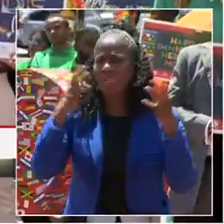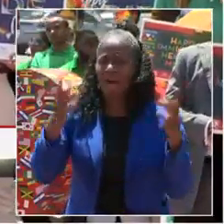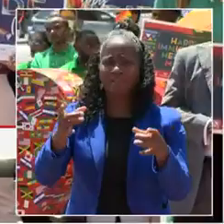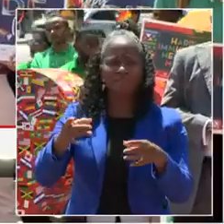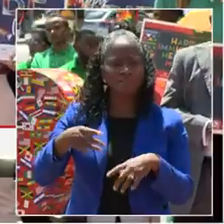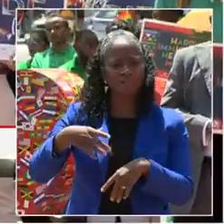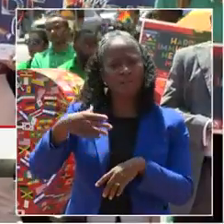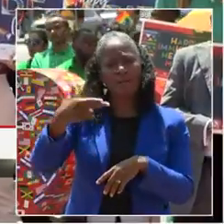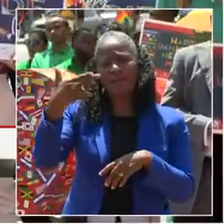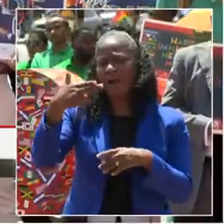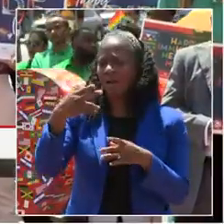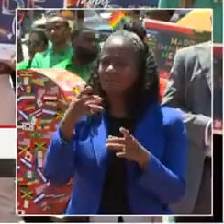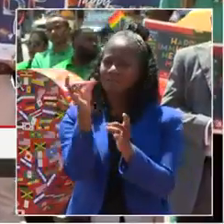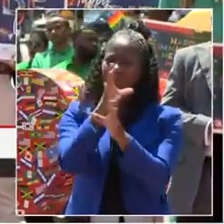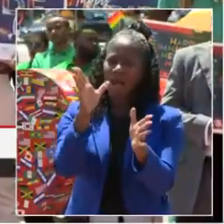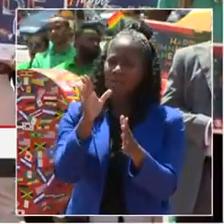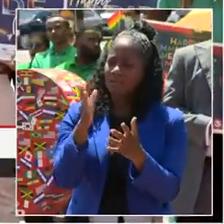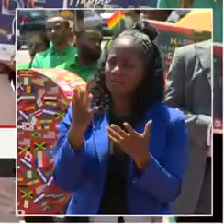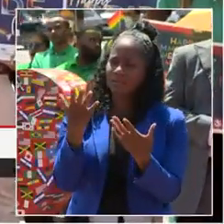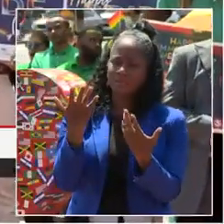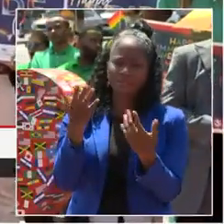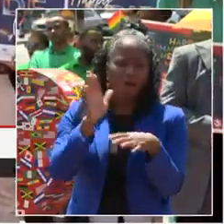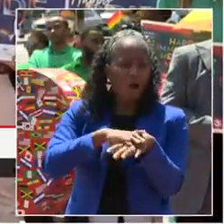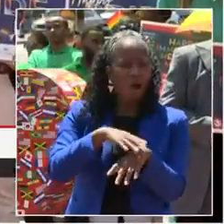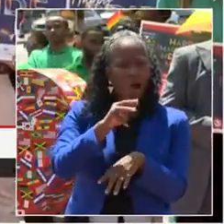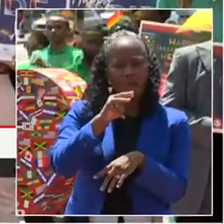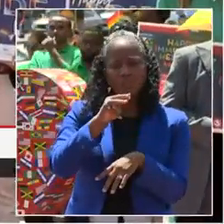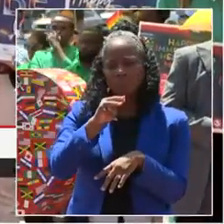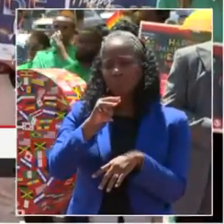gun violence on the airwaves,